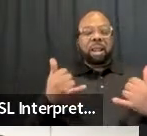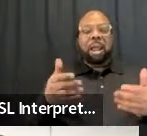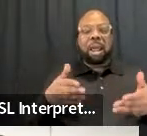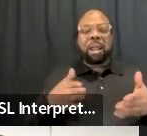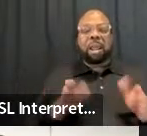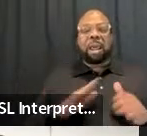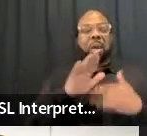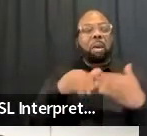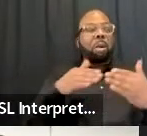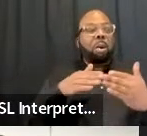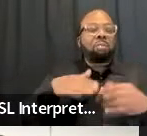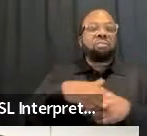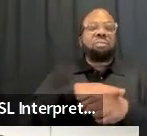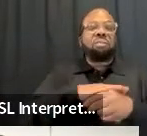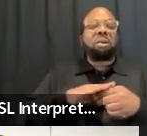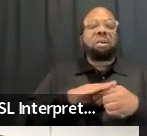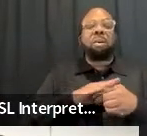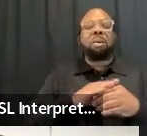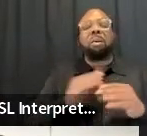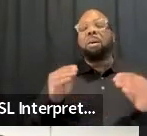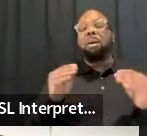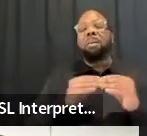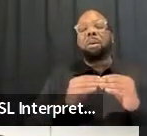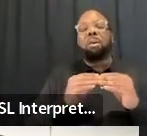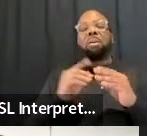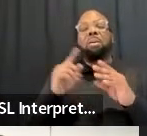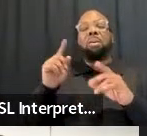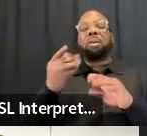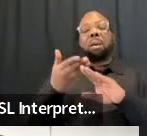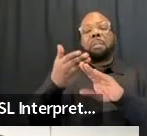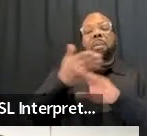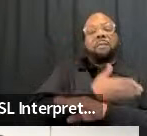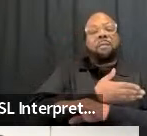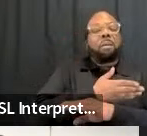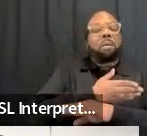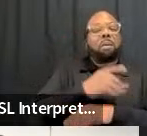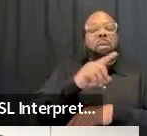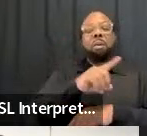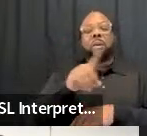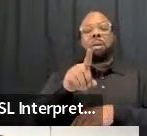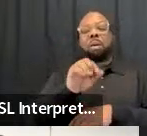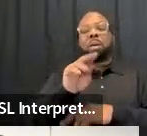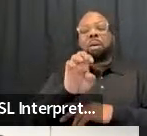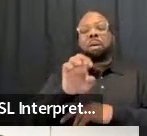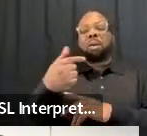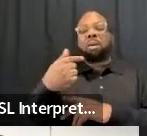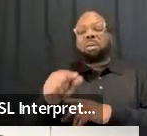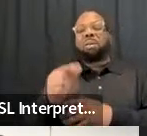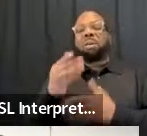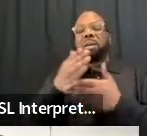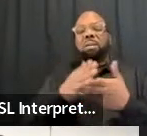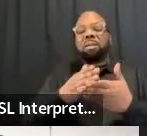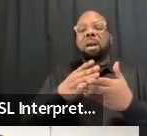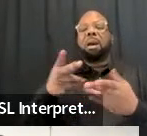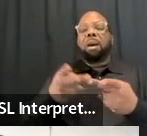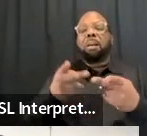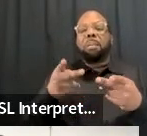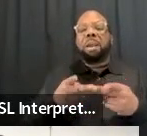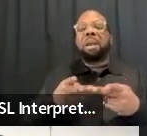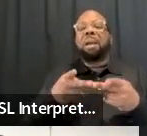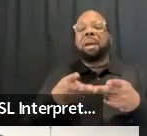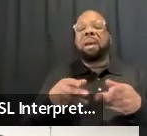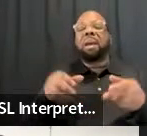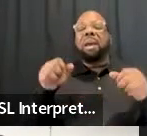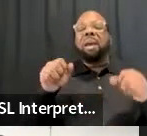In addition, since before Zone Green, some of these spaces are permitted to be occupied by commercial car share program